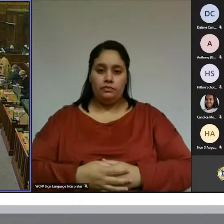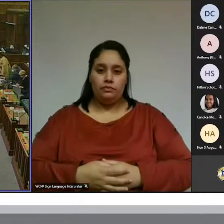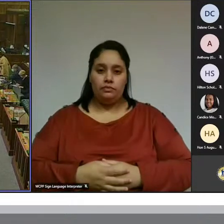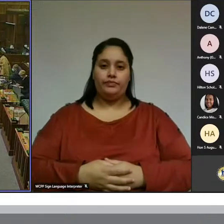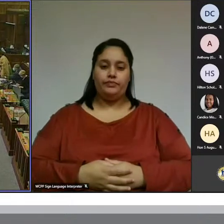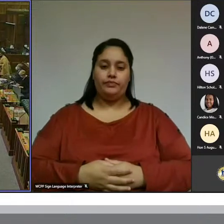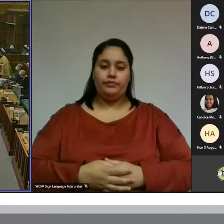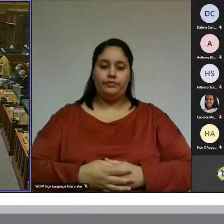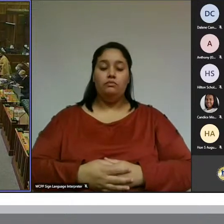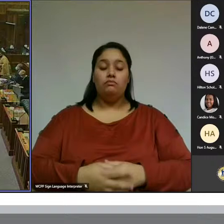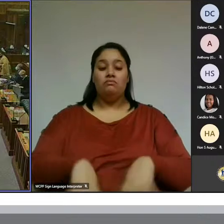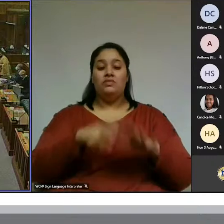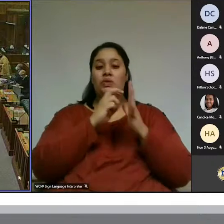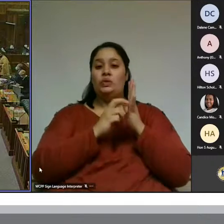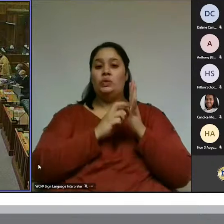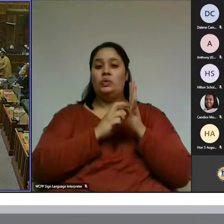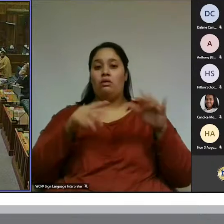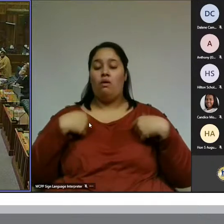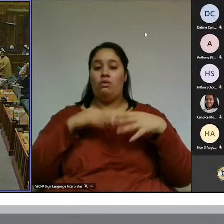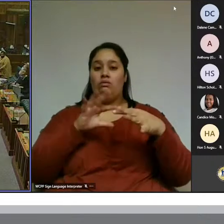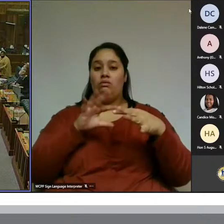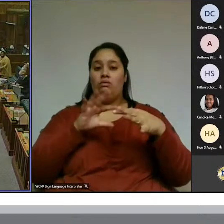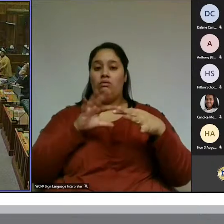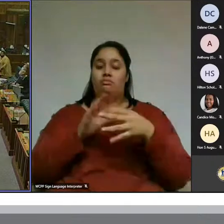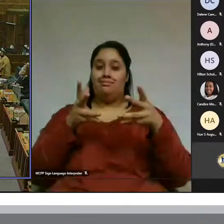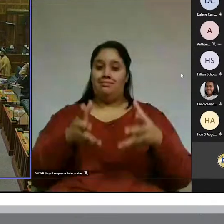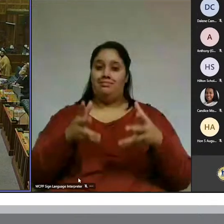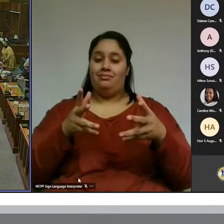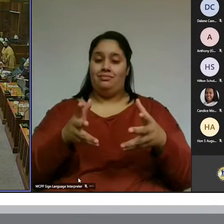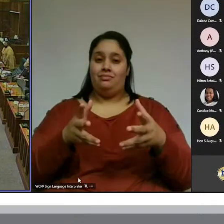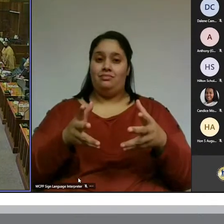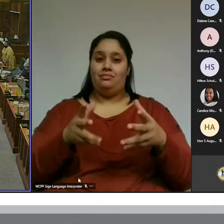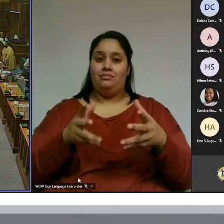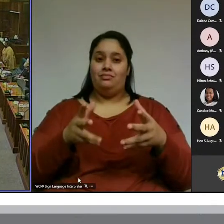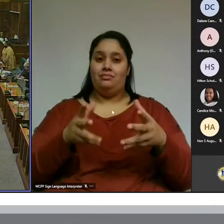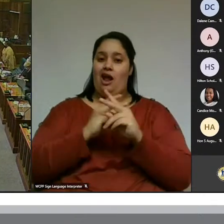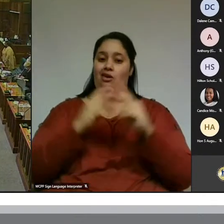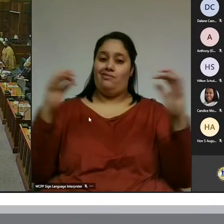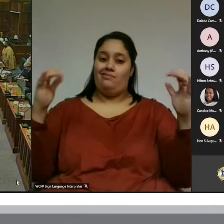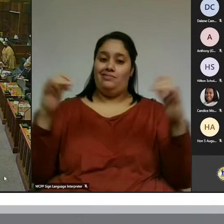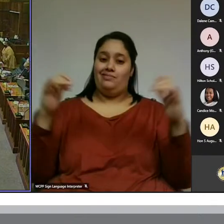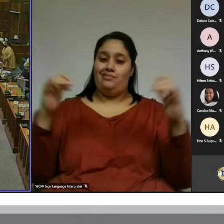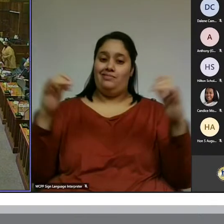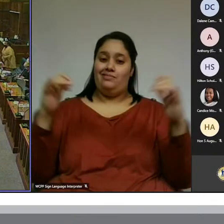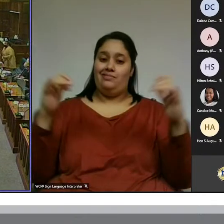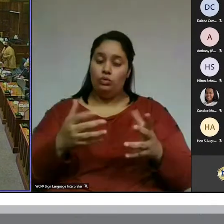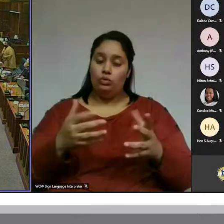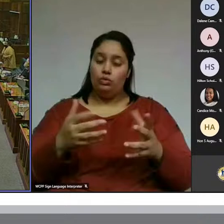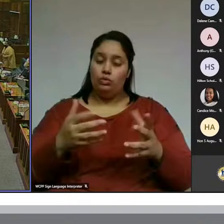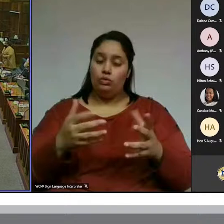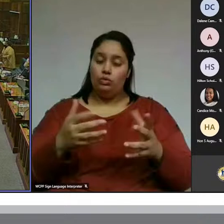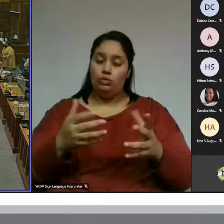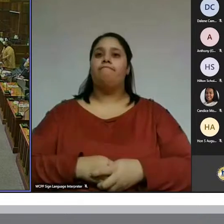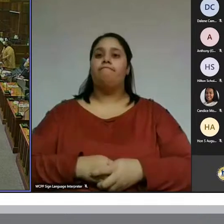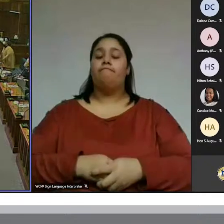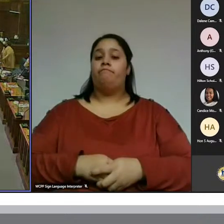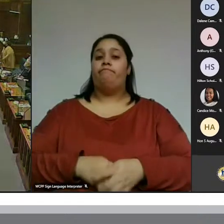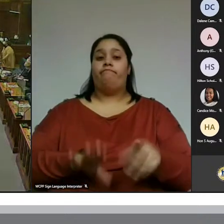And the rules of engagement for this particular gathering is that,